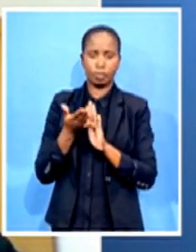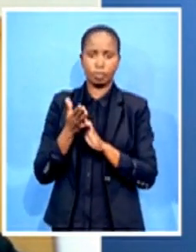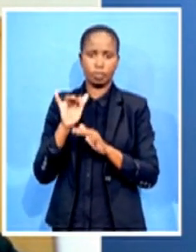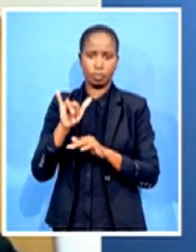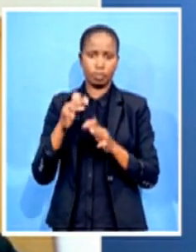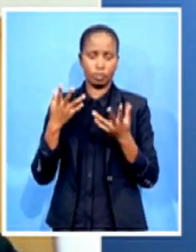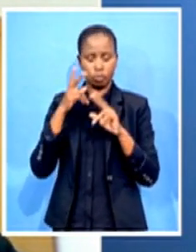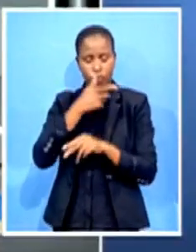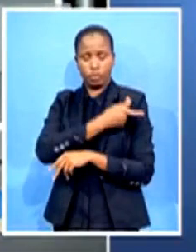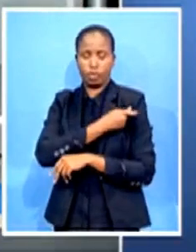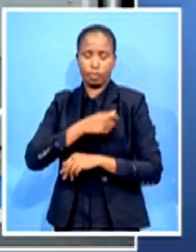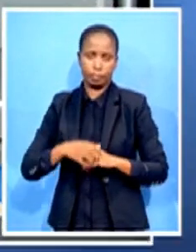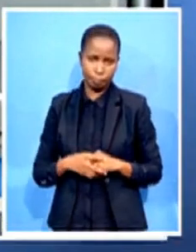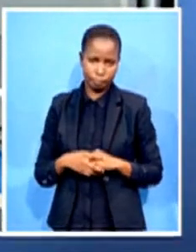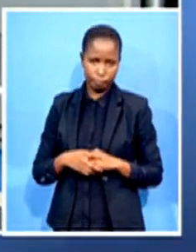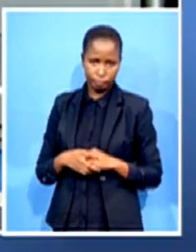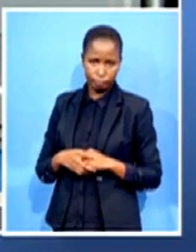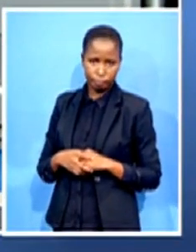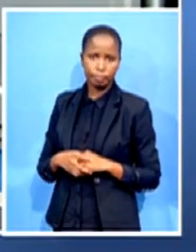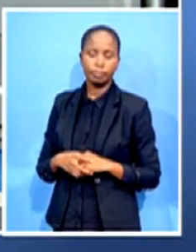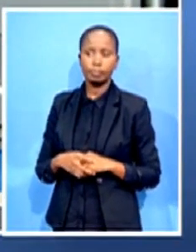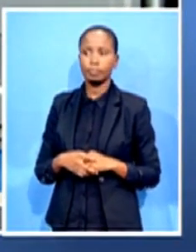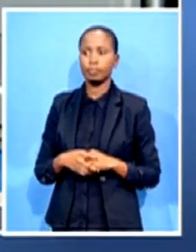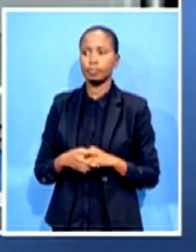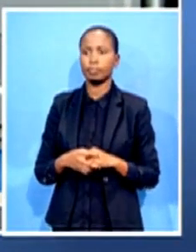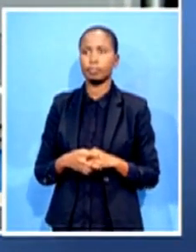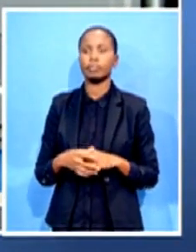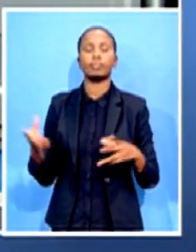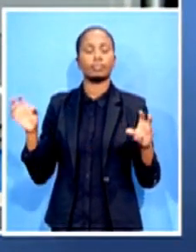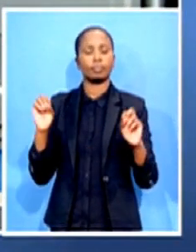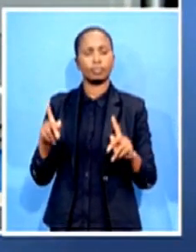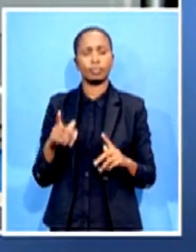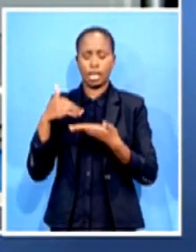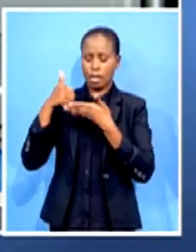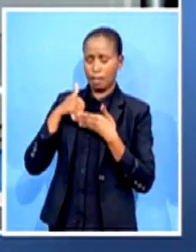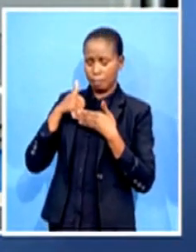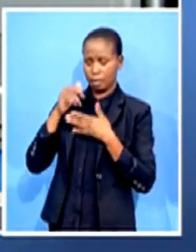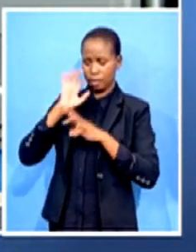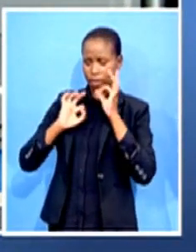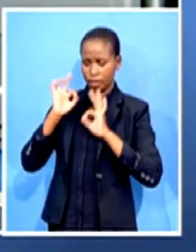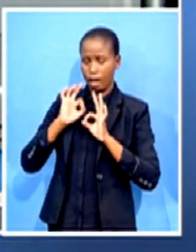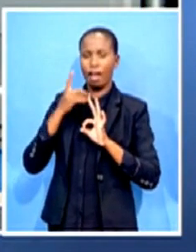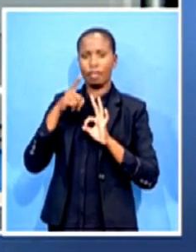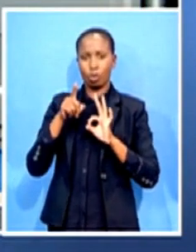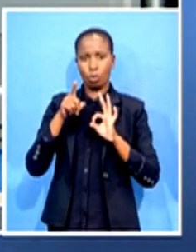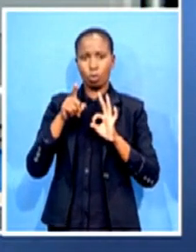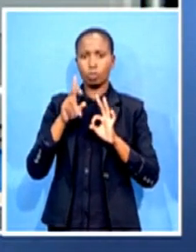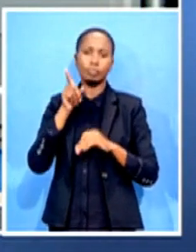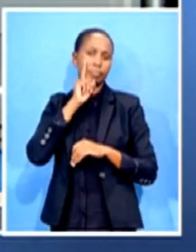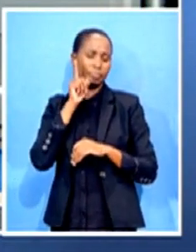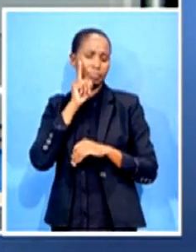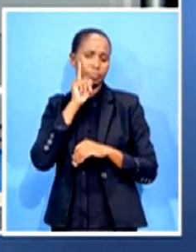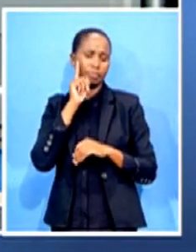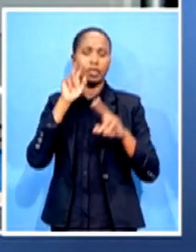So, just help us, Lebogang, with regards to the breakdown of the national minimum